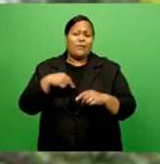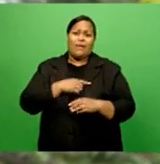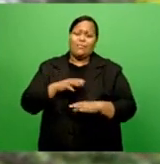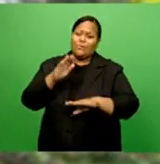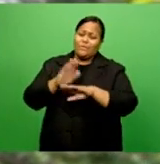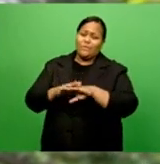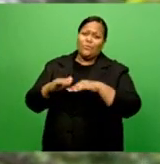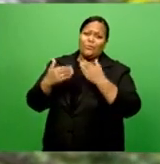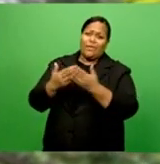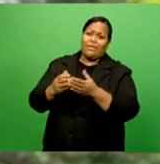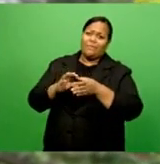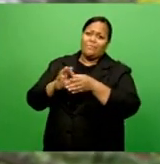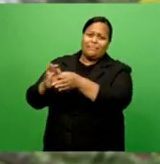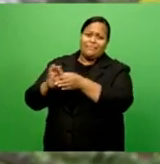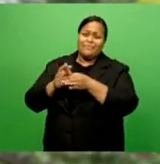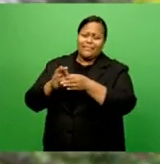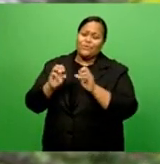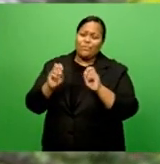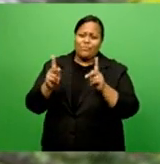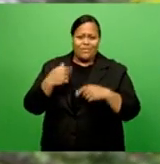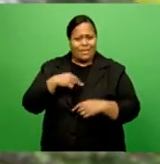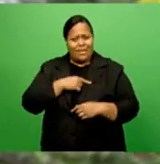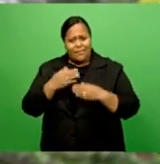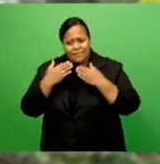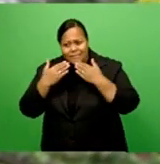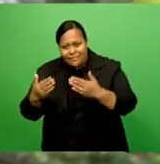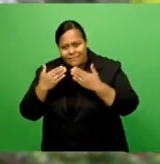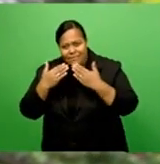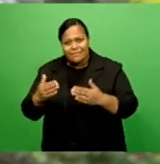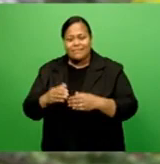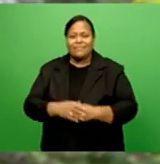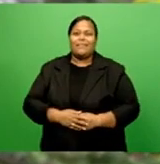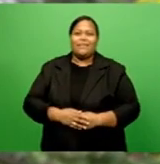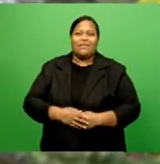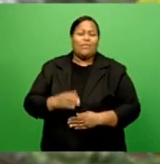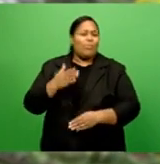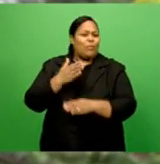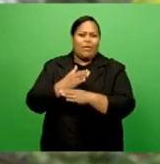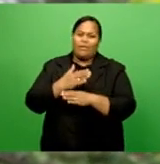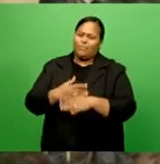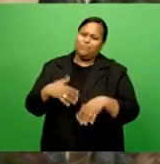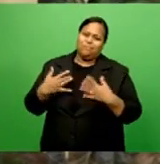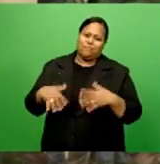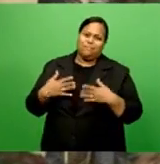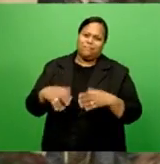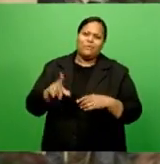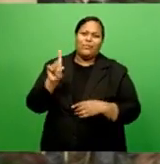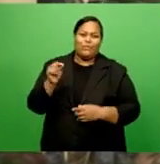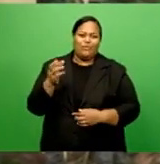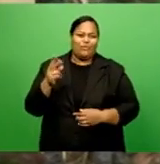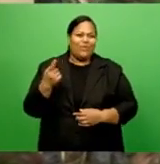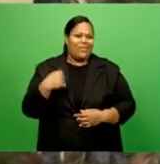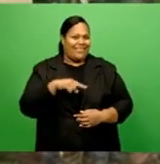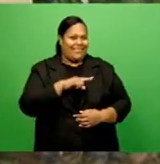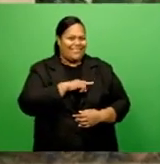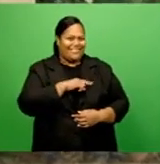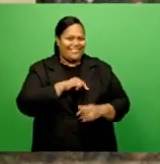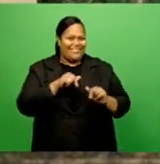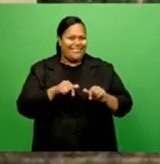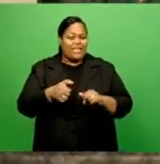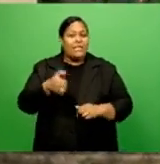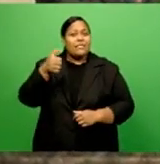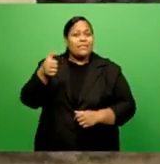an opportunity for us to thank you in return for the wonderful work that you're doing for us. The